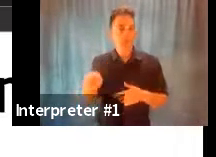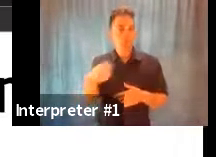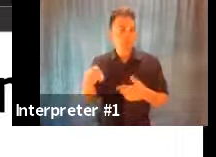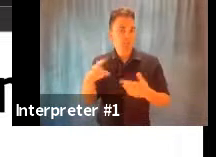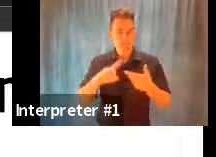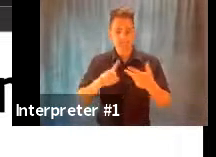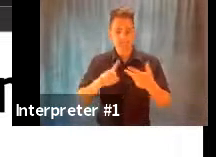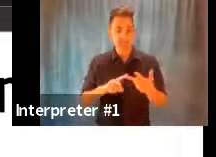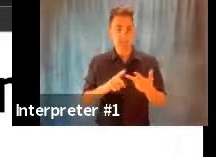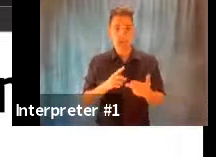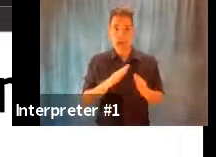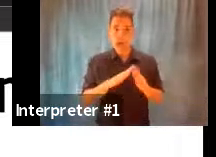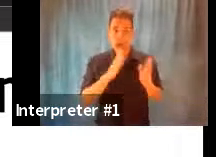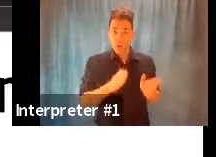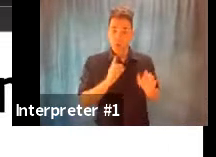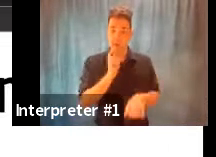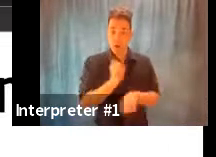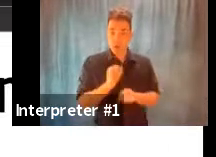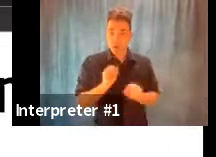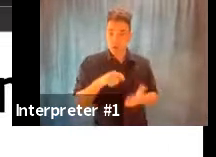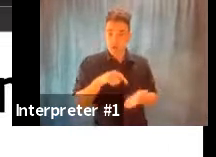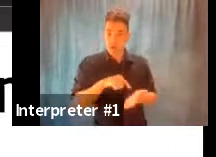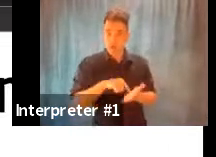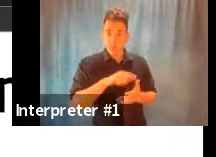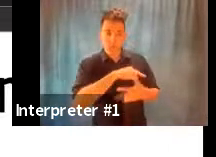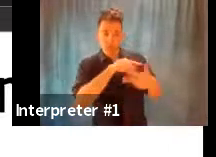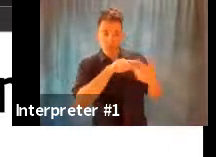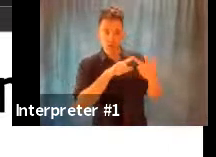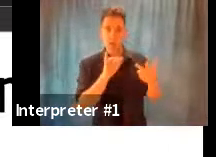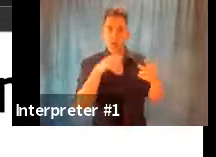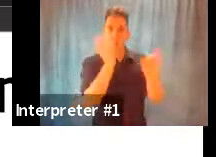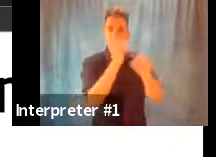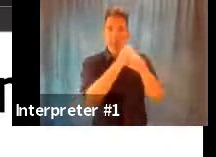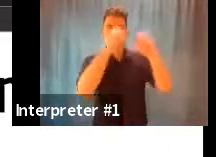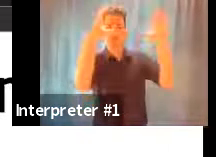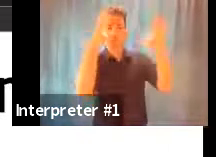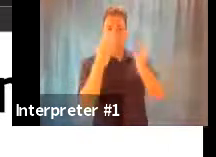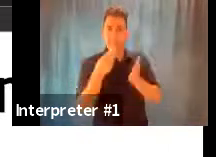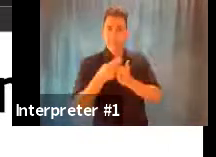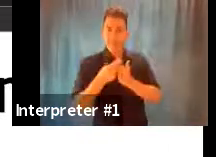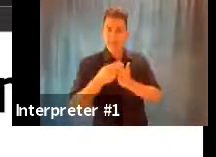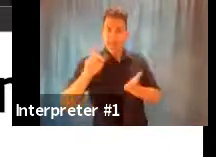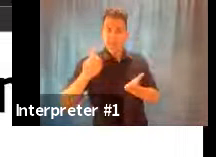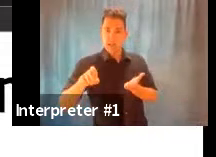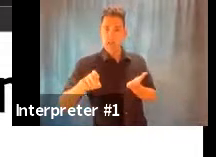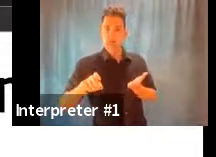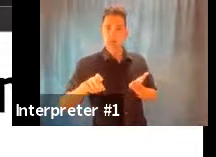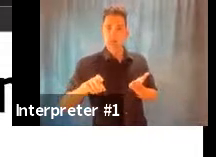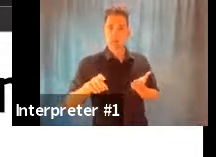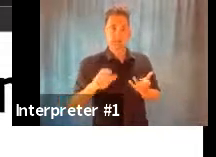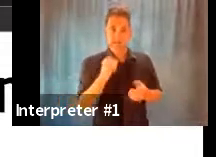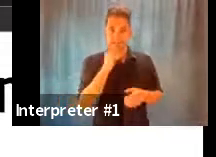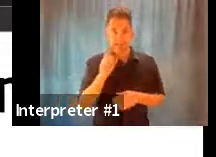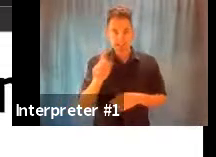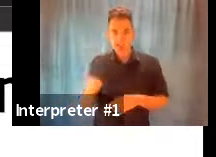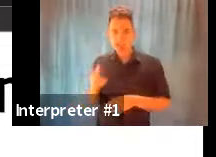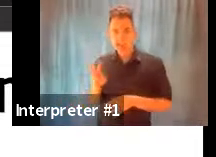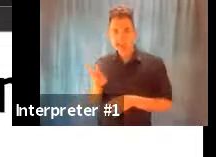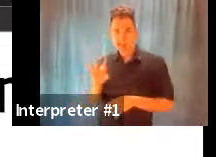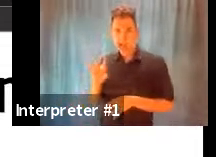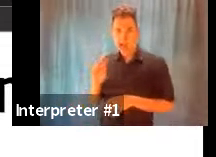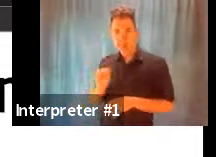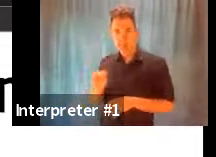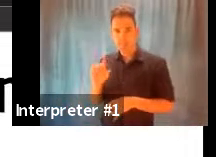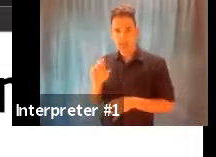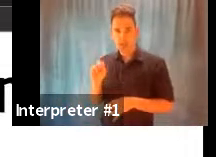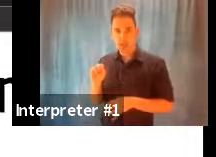those bigger picture funding needs that exist beyond the $68 million that we have available